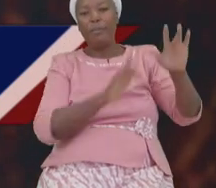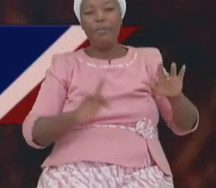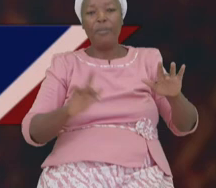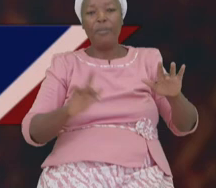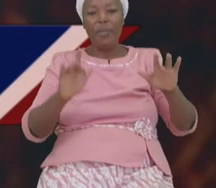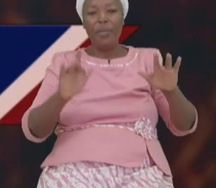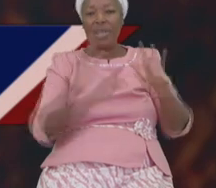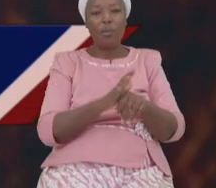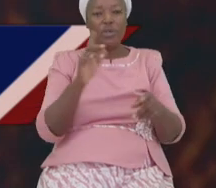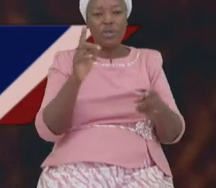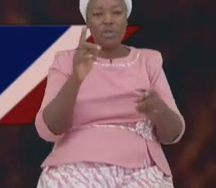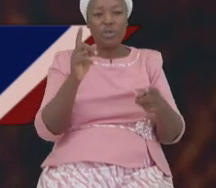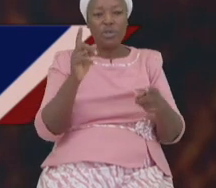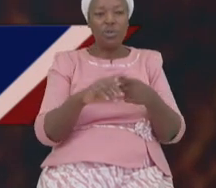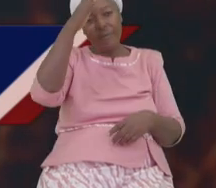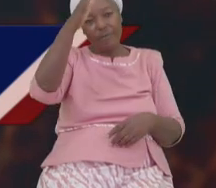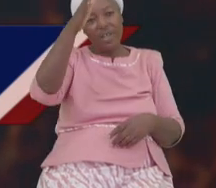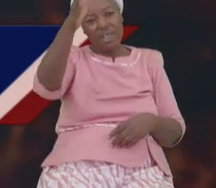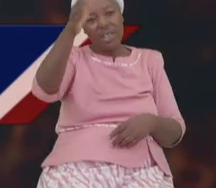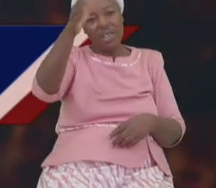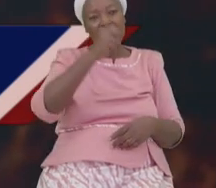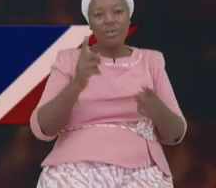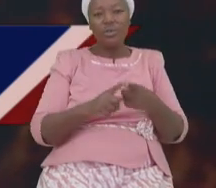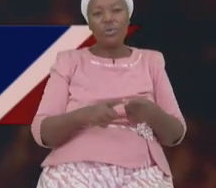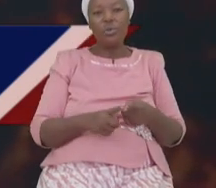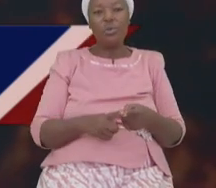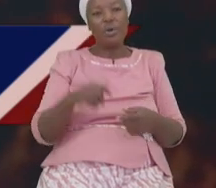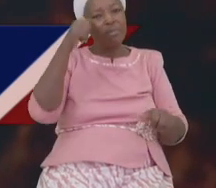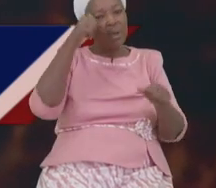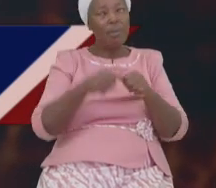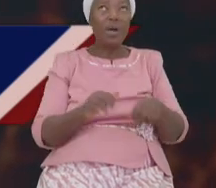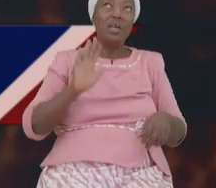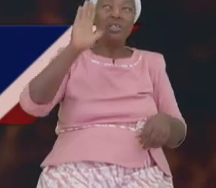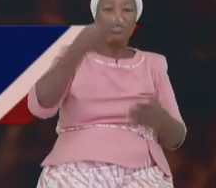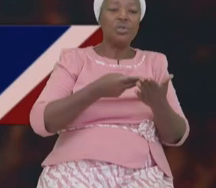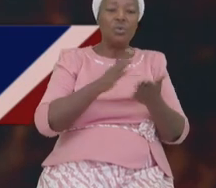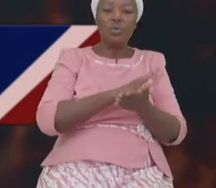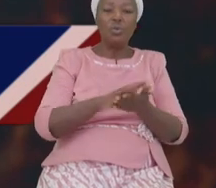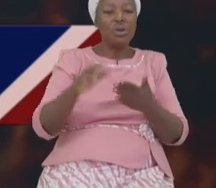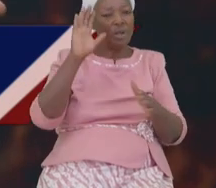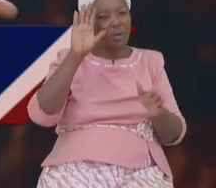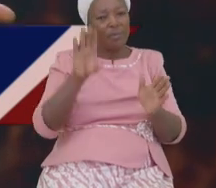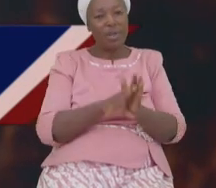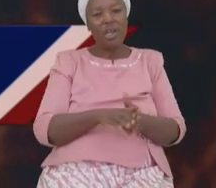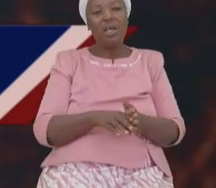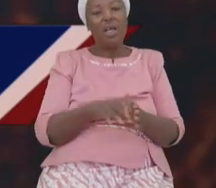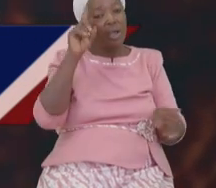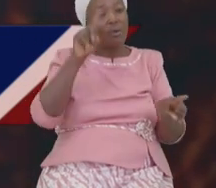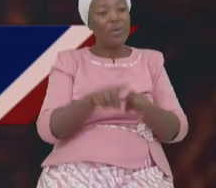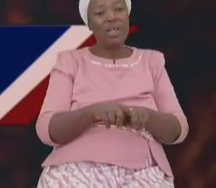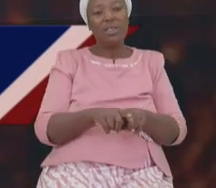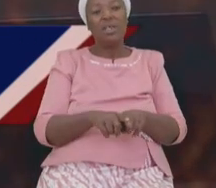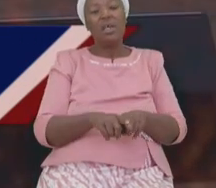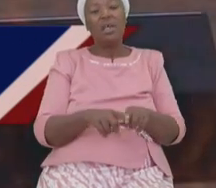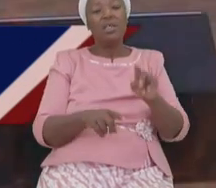fathers and to remember his holy covenant. Verse 73, the oath which he